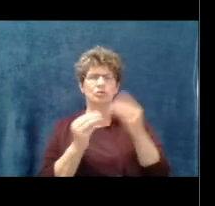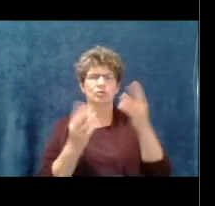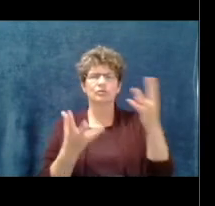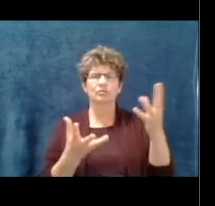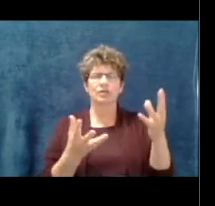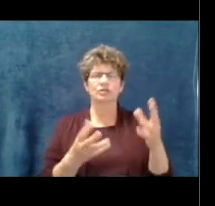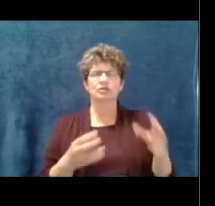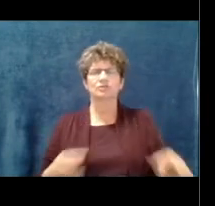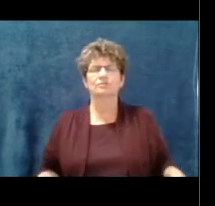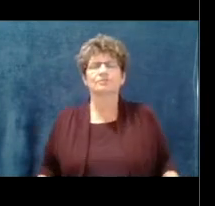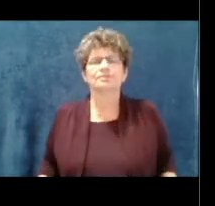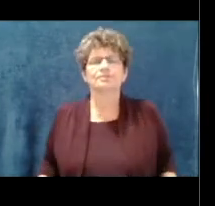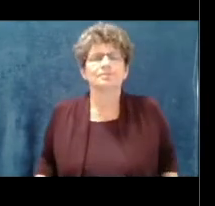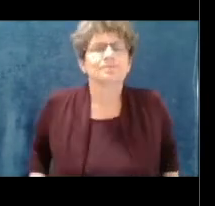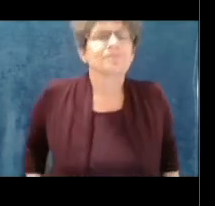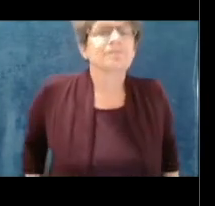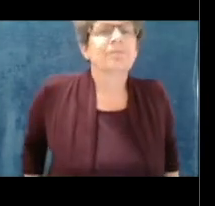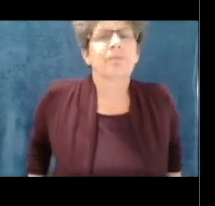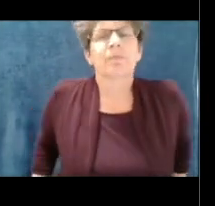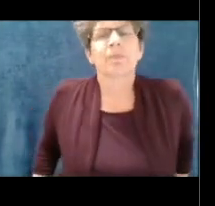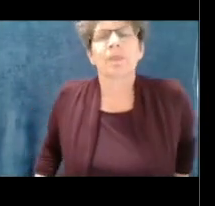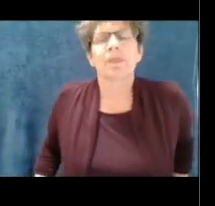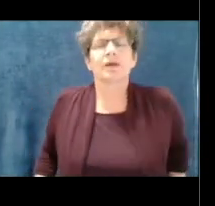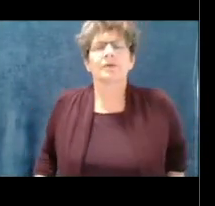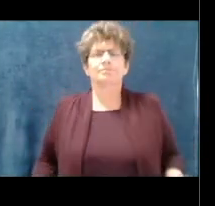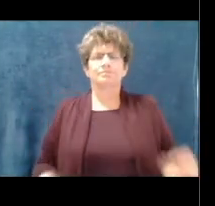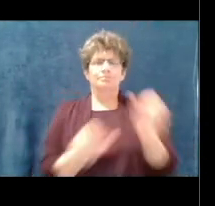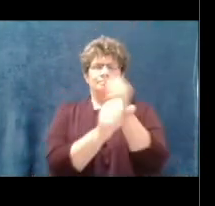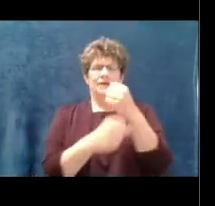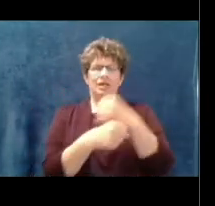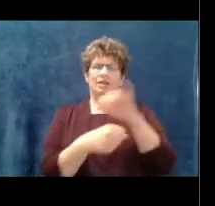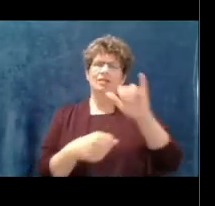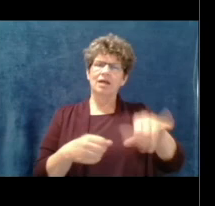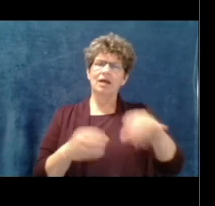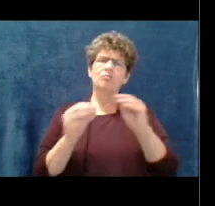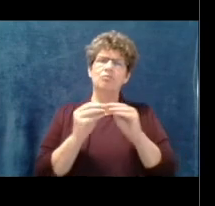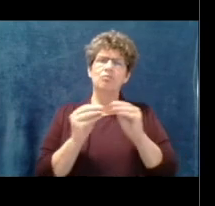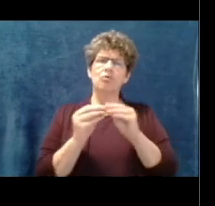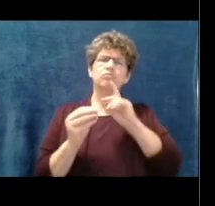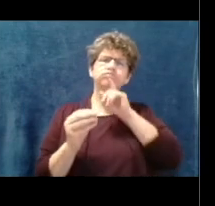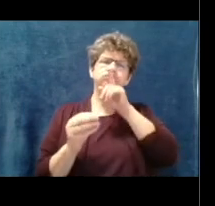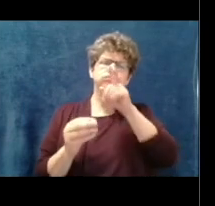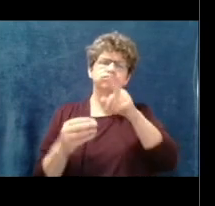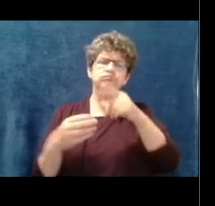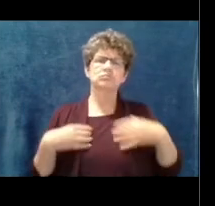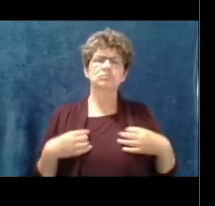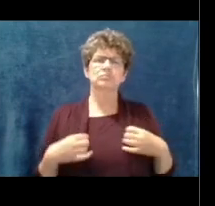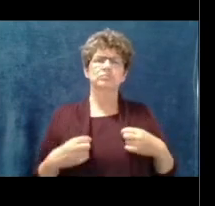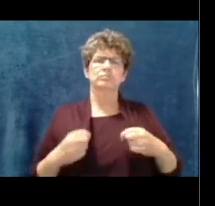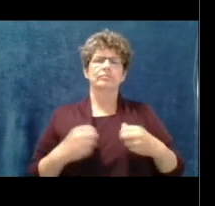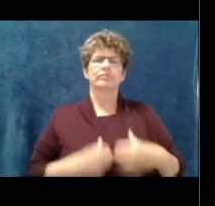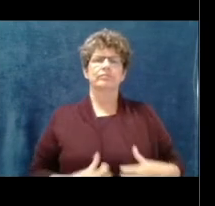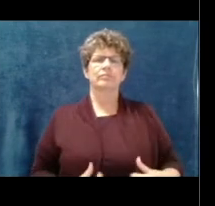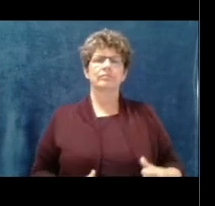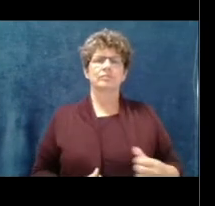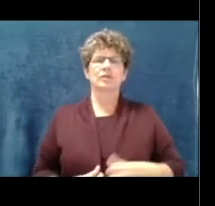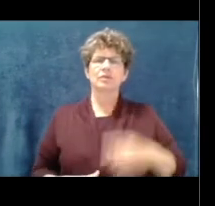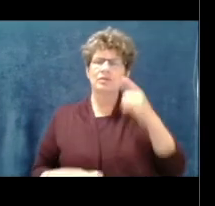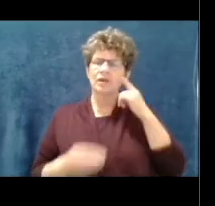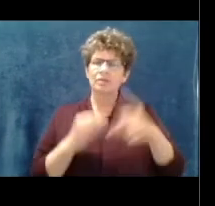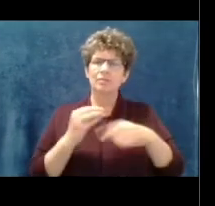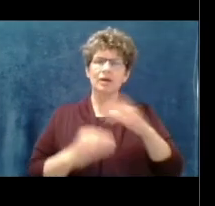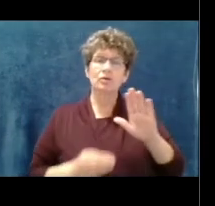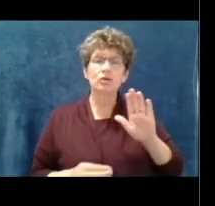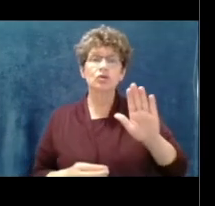more realistic, to make it more doable. So as you think about this goal, and you think about your own goals, ask yourself some